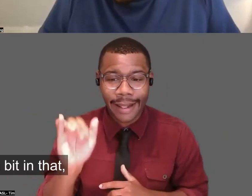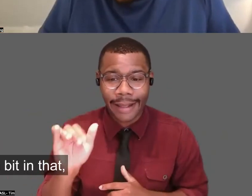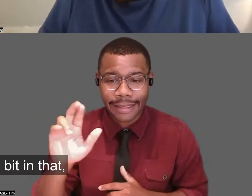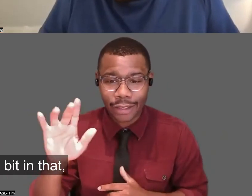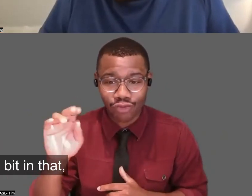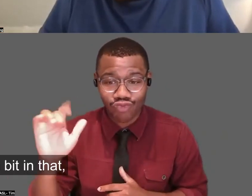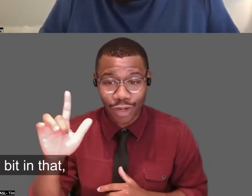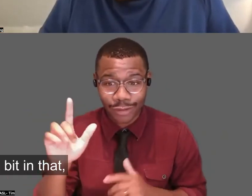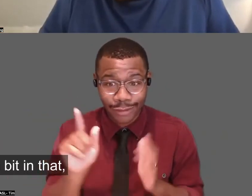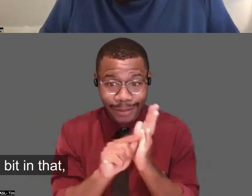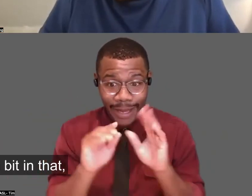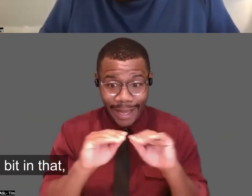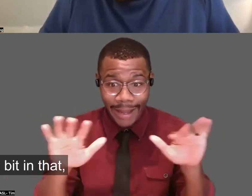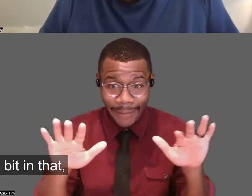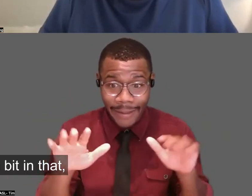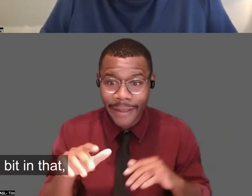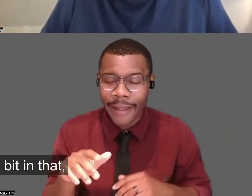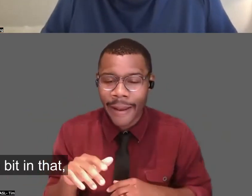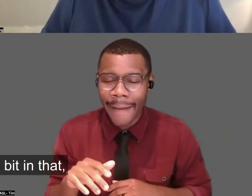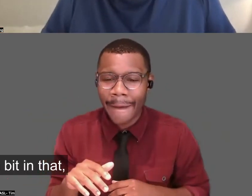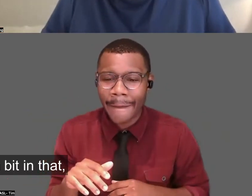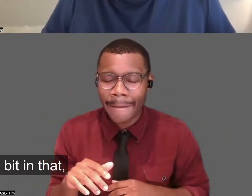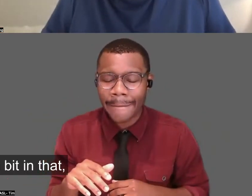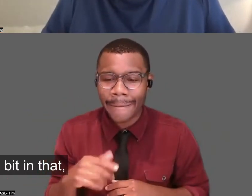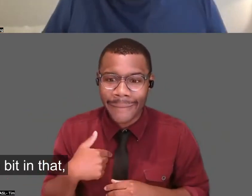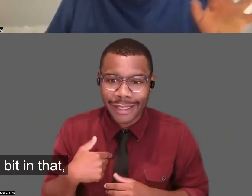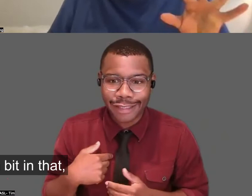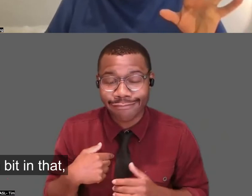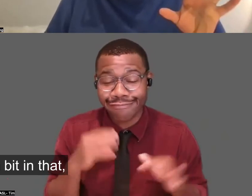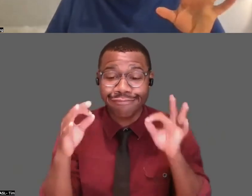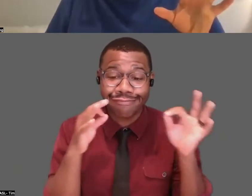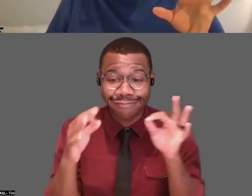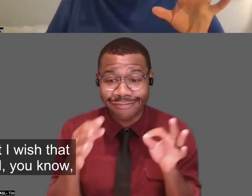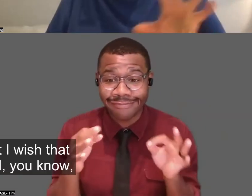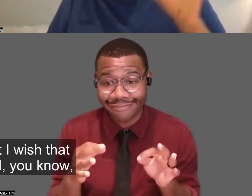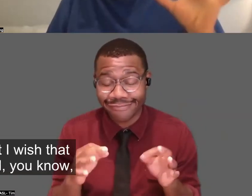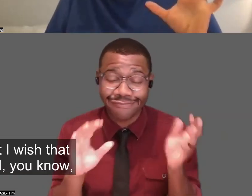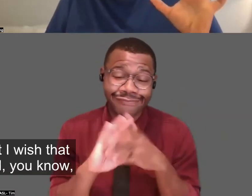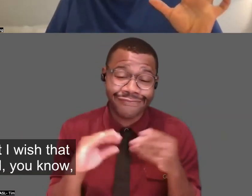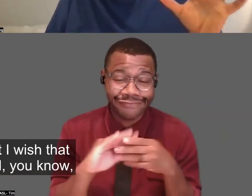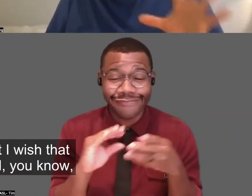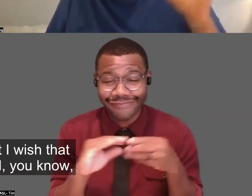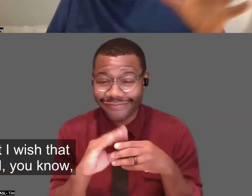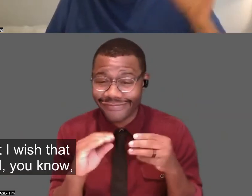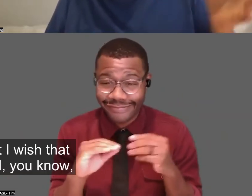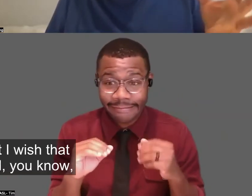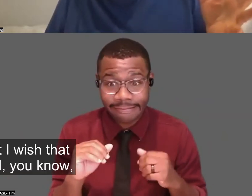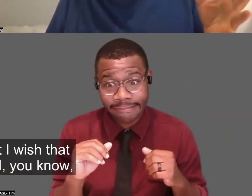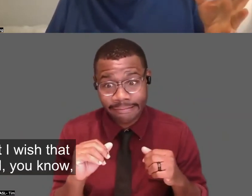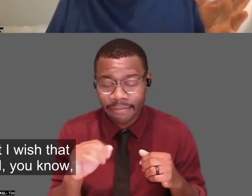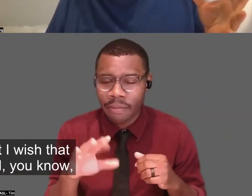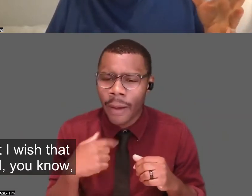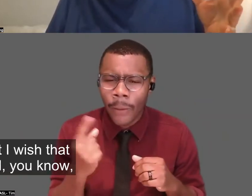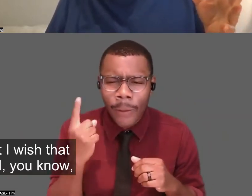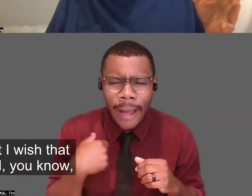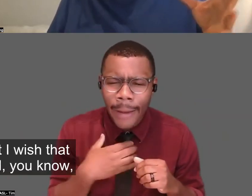I shared quite a bit in that, but one part that I wish that I was able to